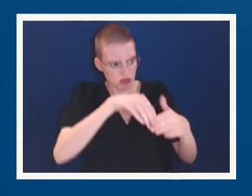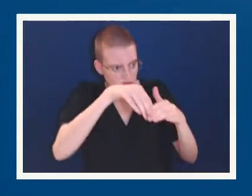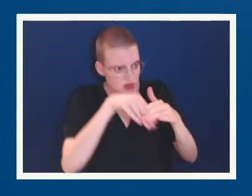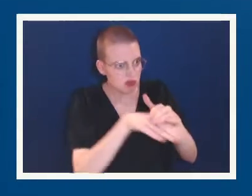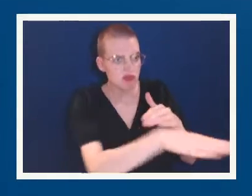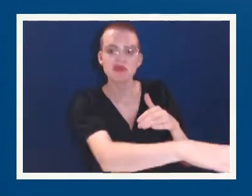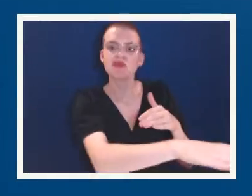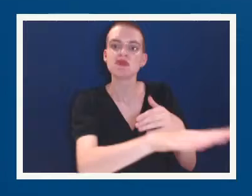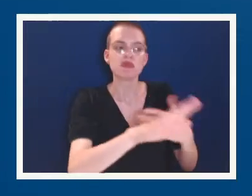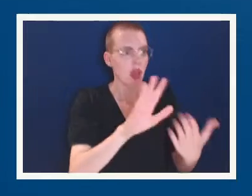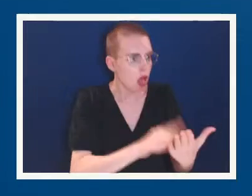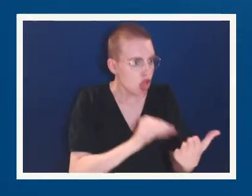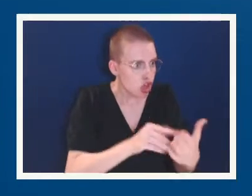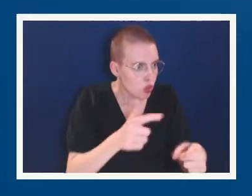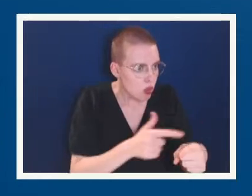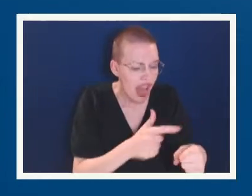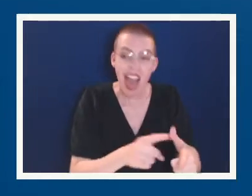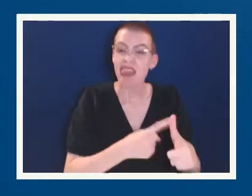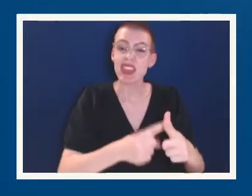Philadelphia. That's real freedom.